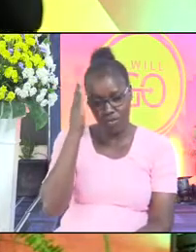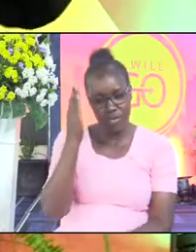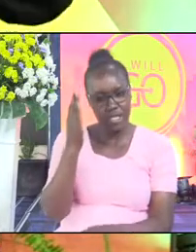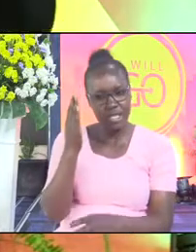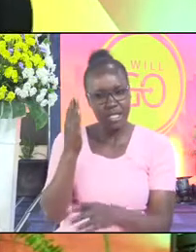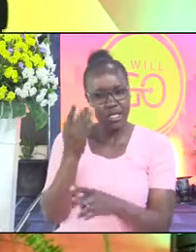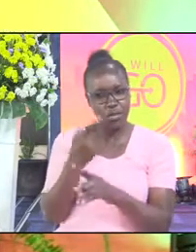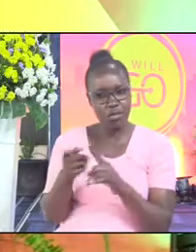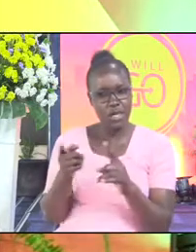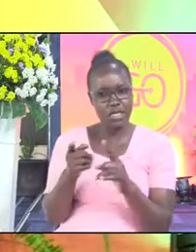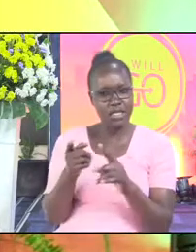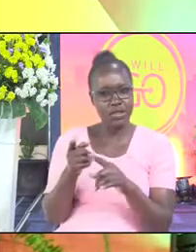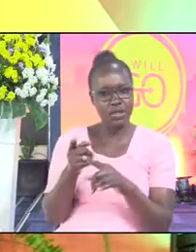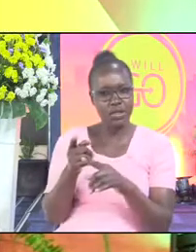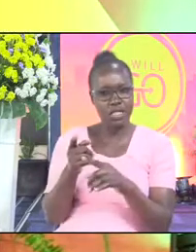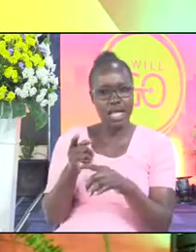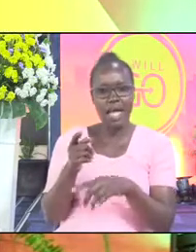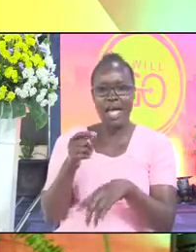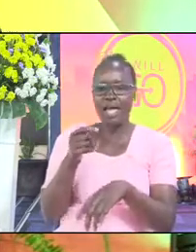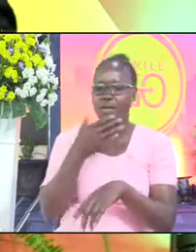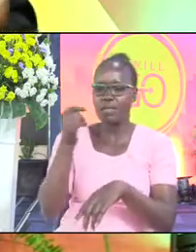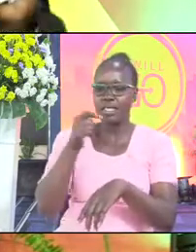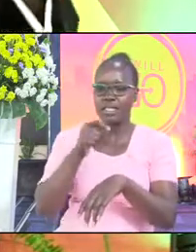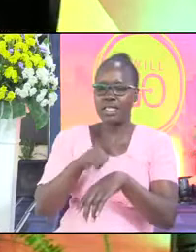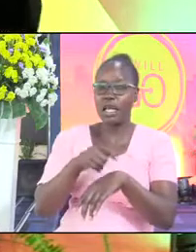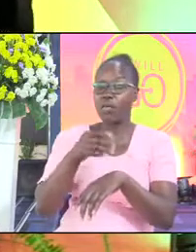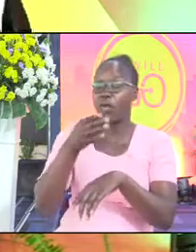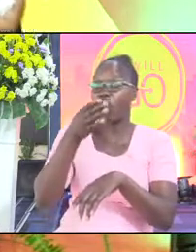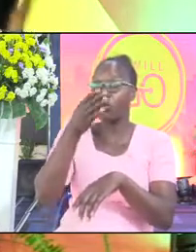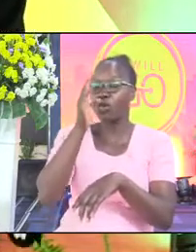but it was prime time on